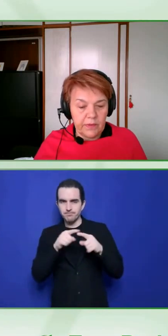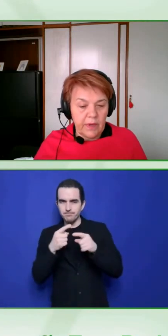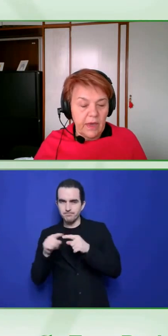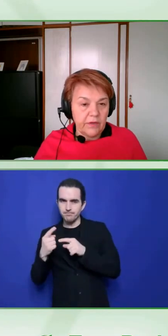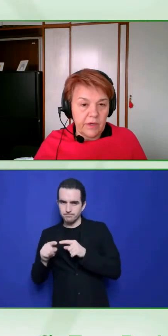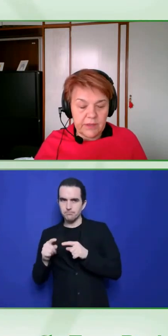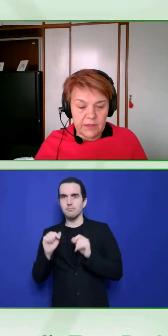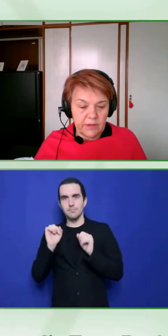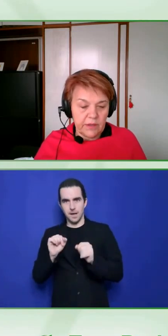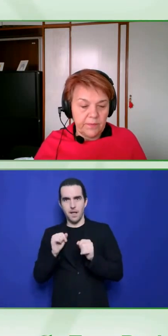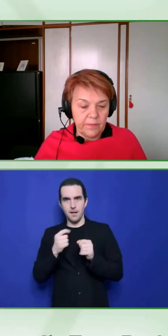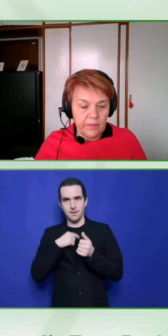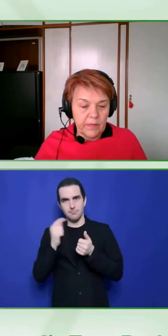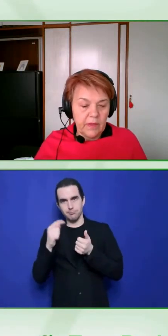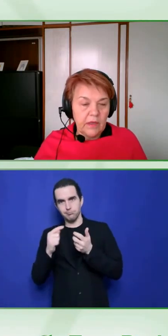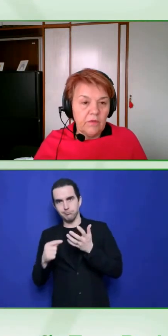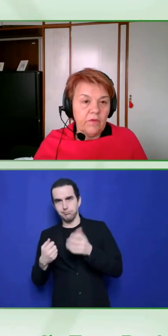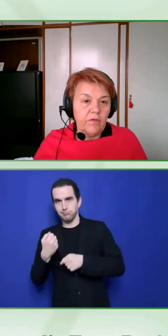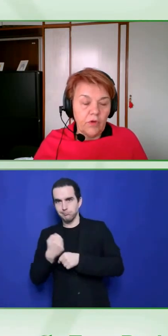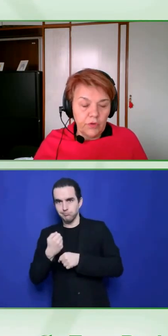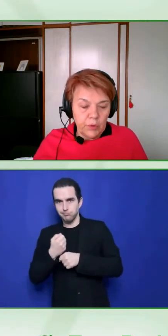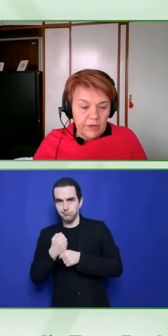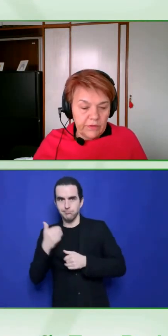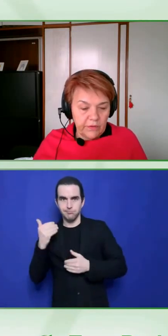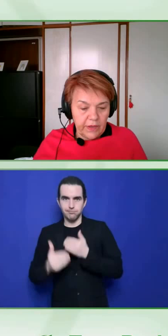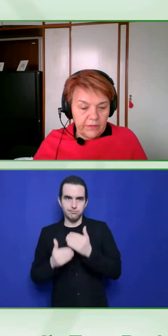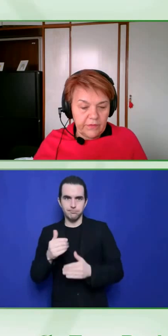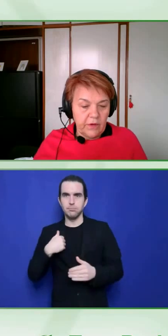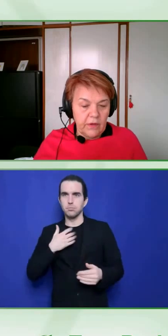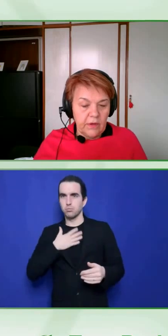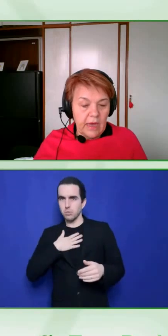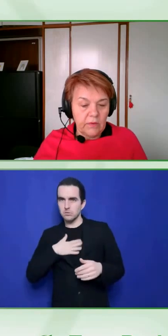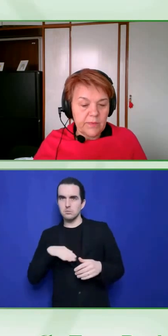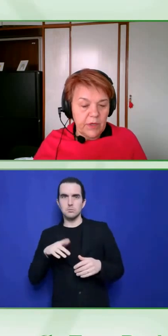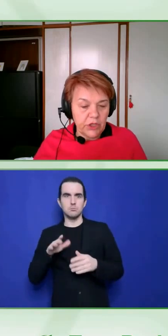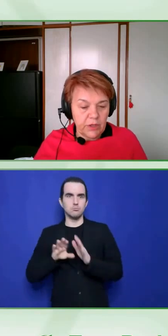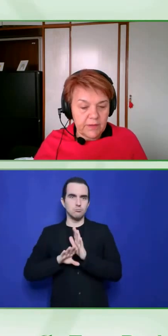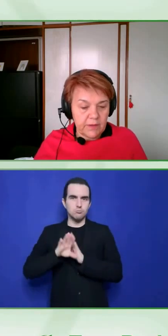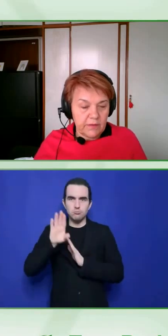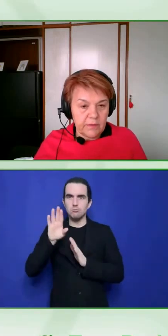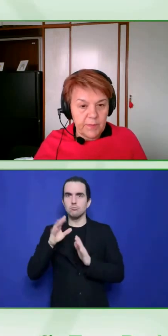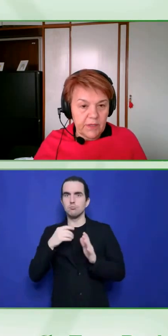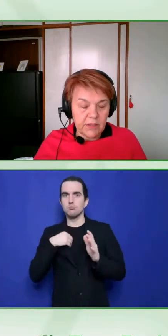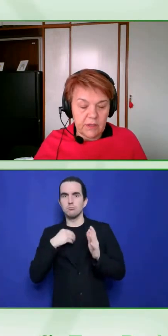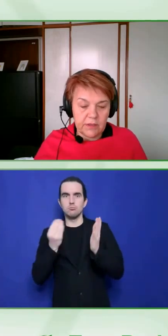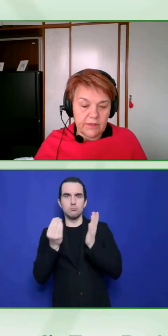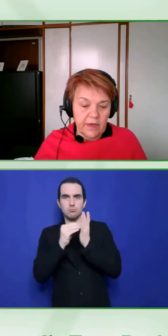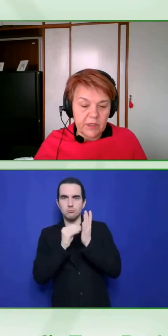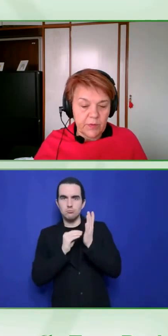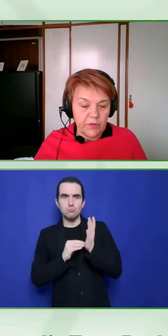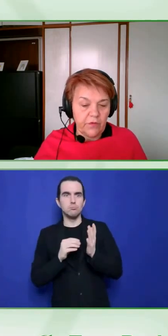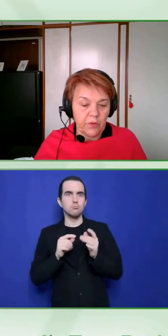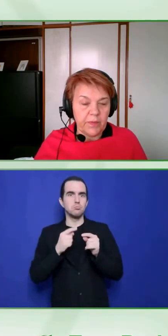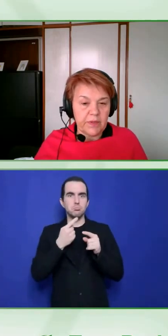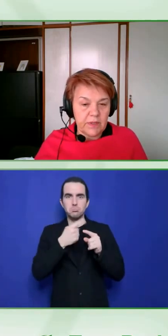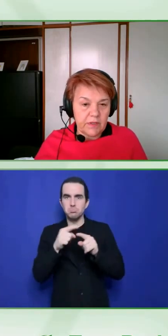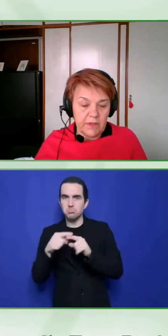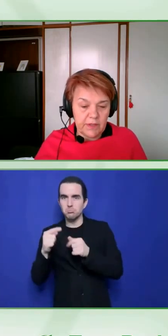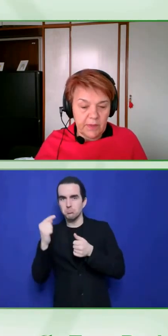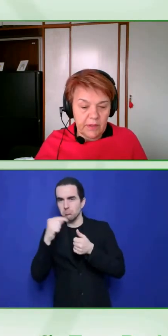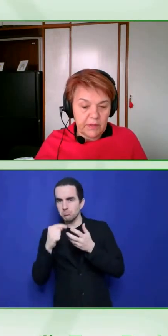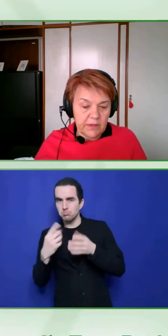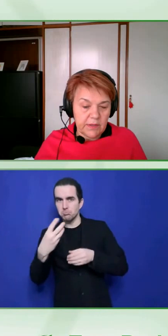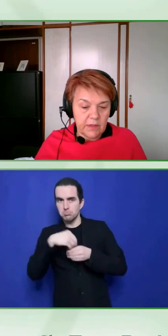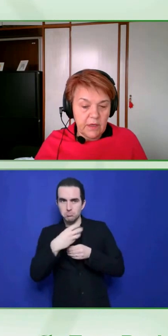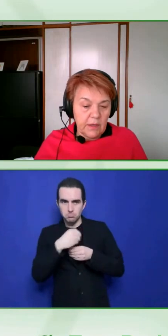map the entire city. We want to integrate our special transport for persons